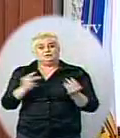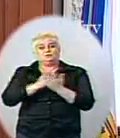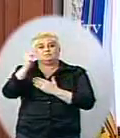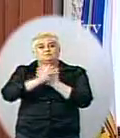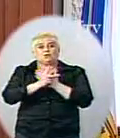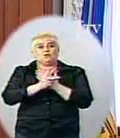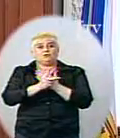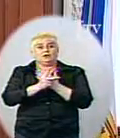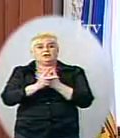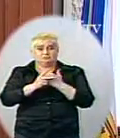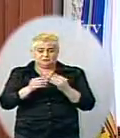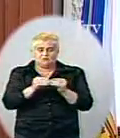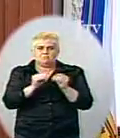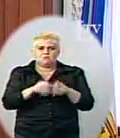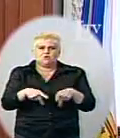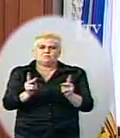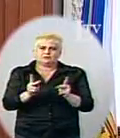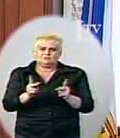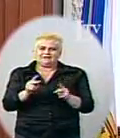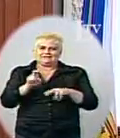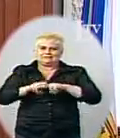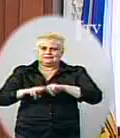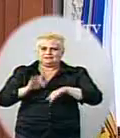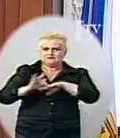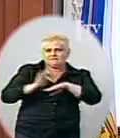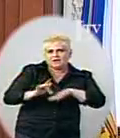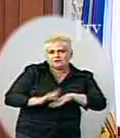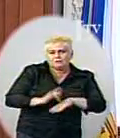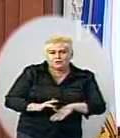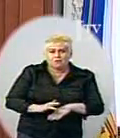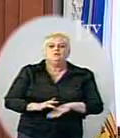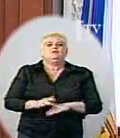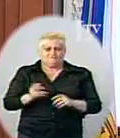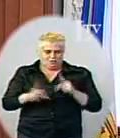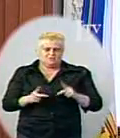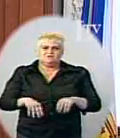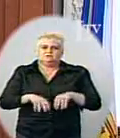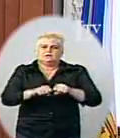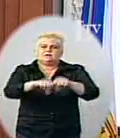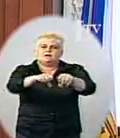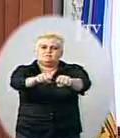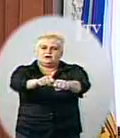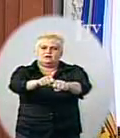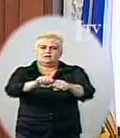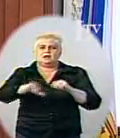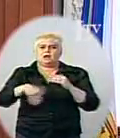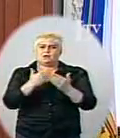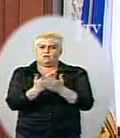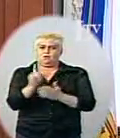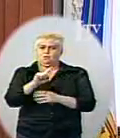demand and has brought all of its resources together under one virtual roof at